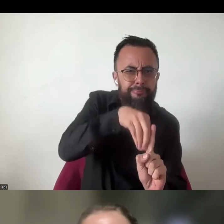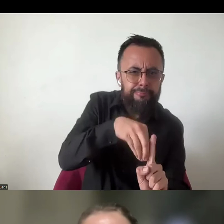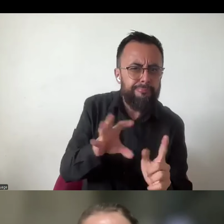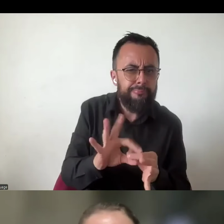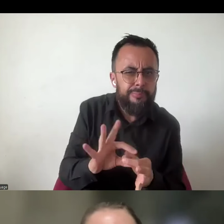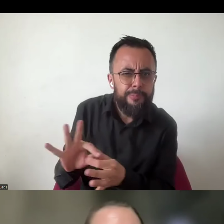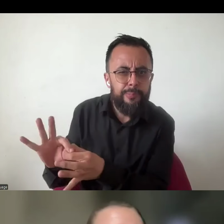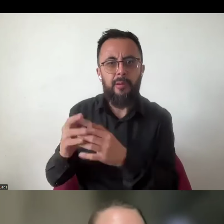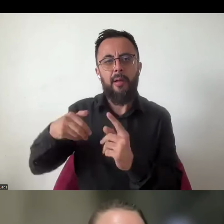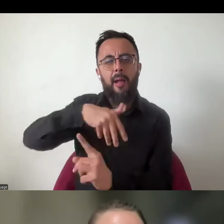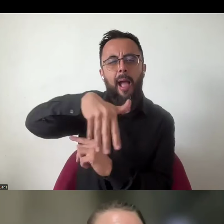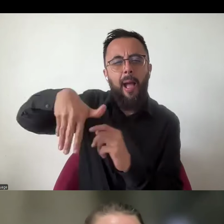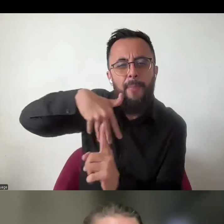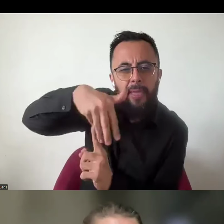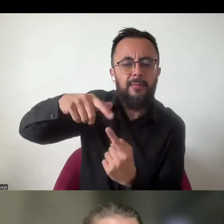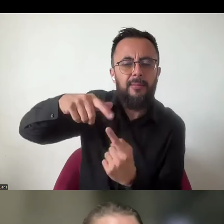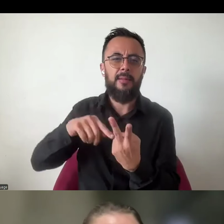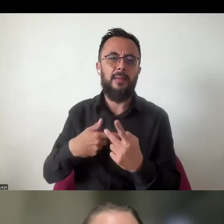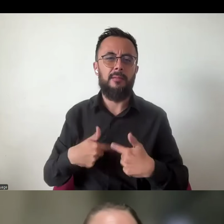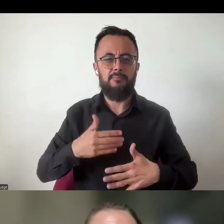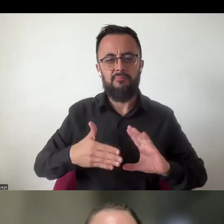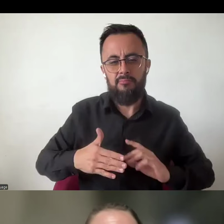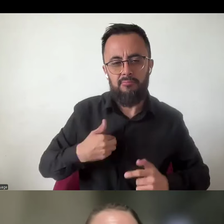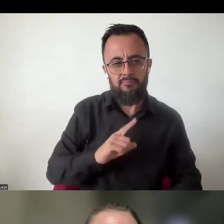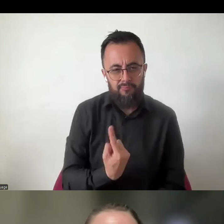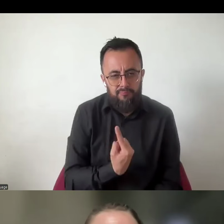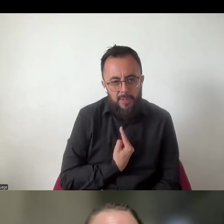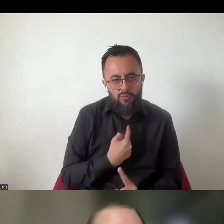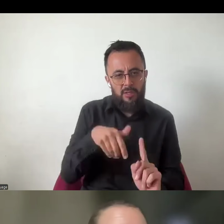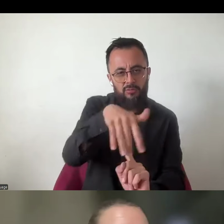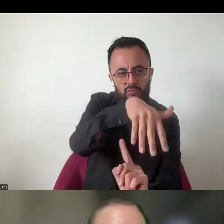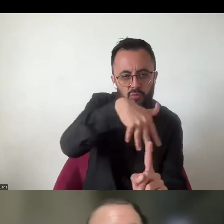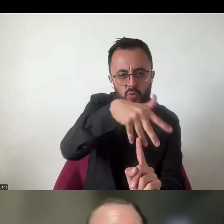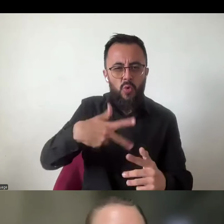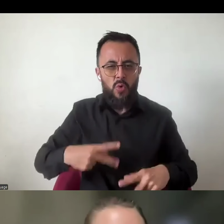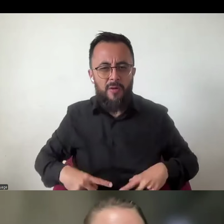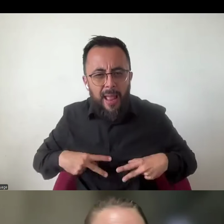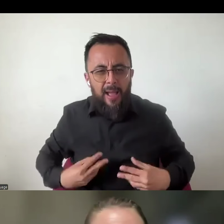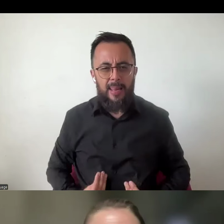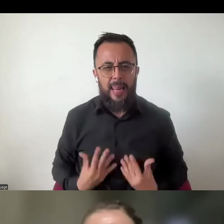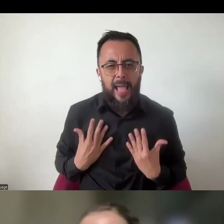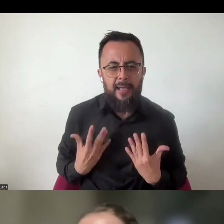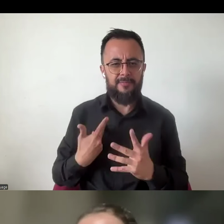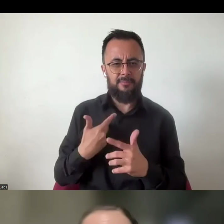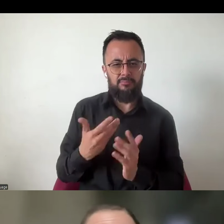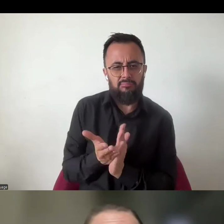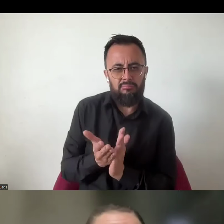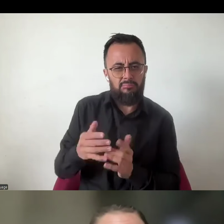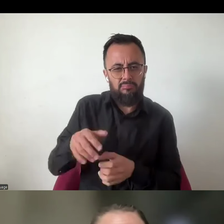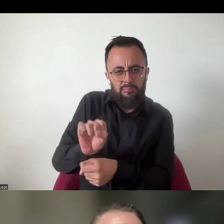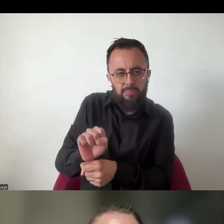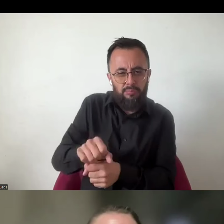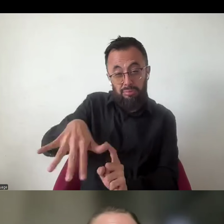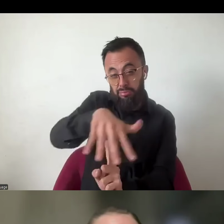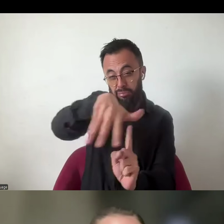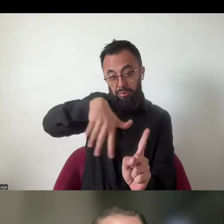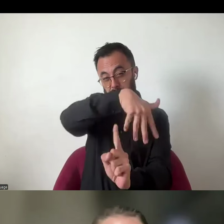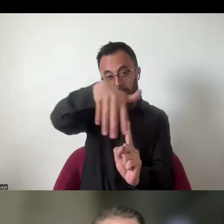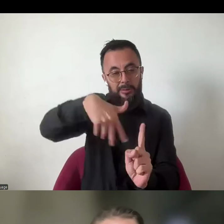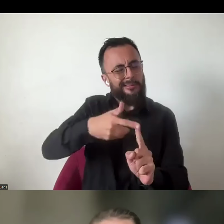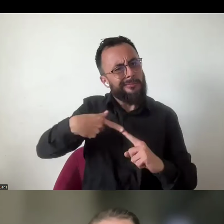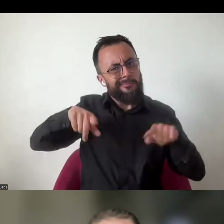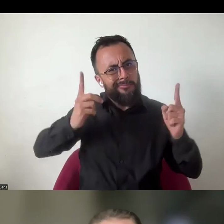much richer, more holistic understanding of where disability emerges, not reducing it to the